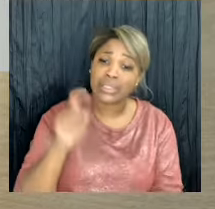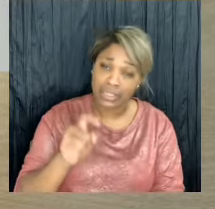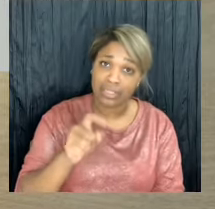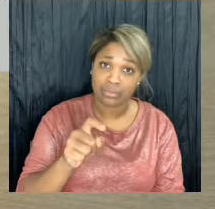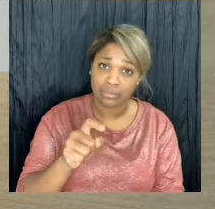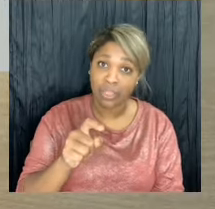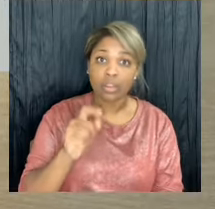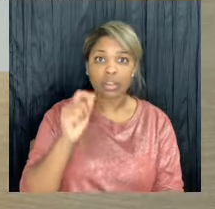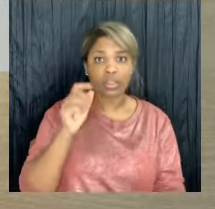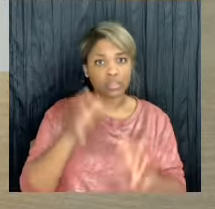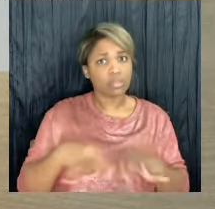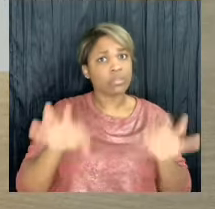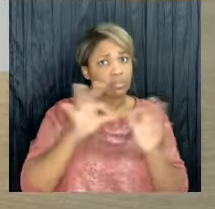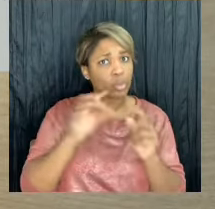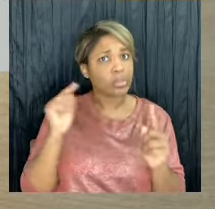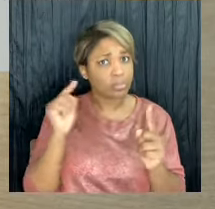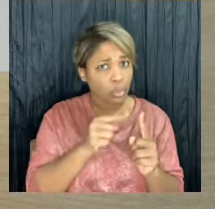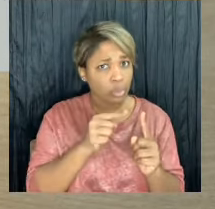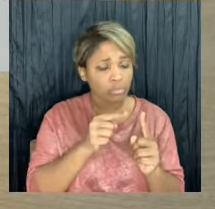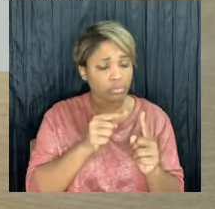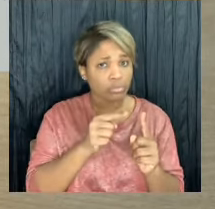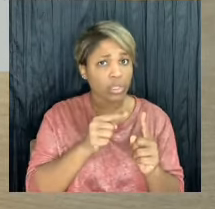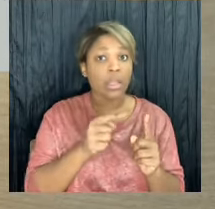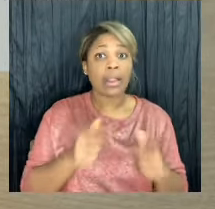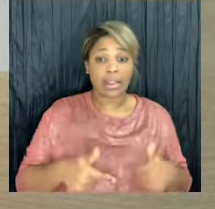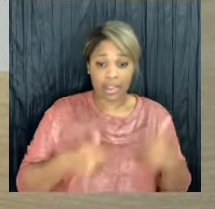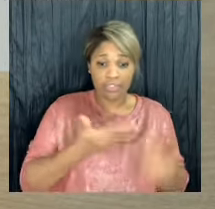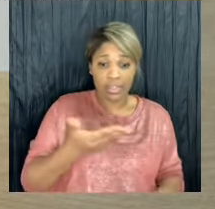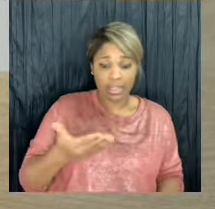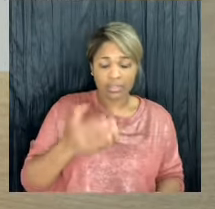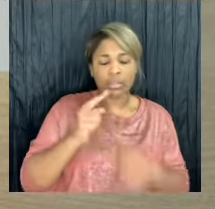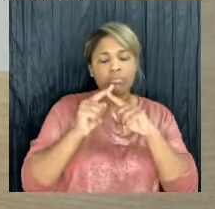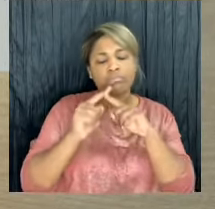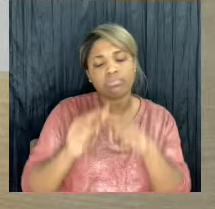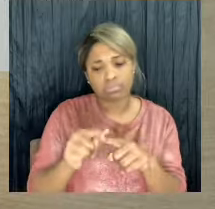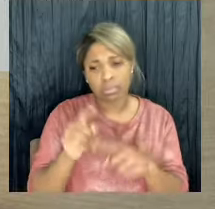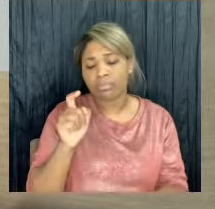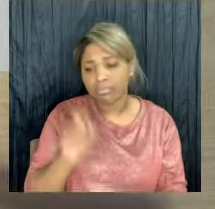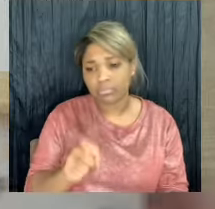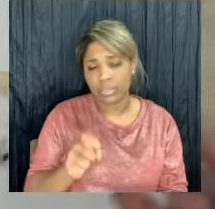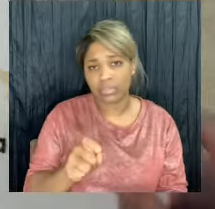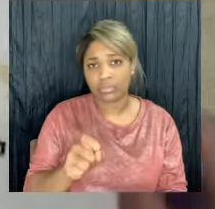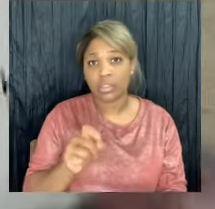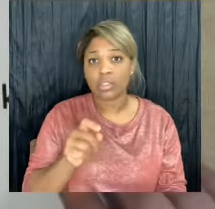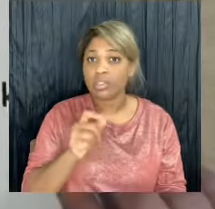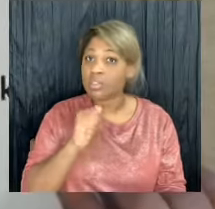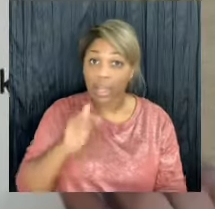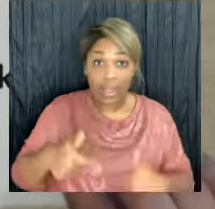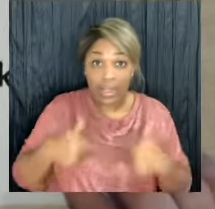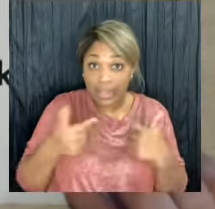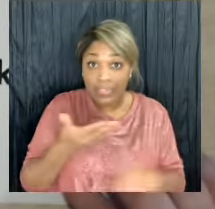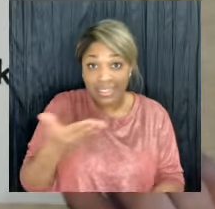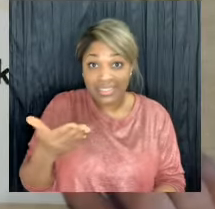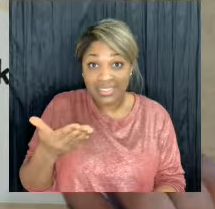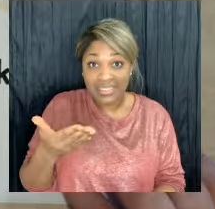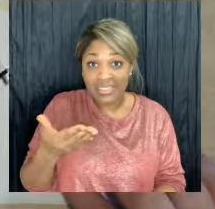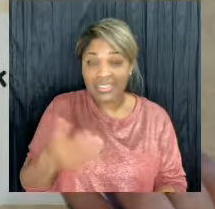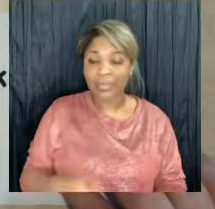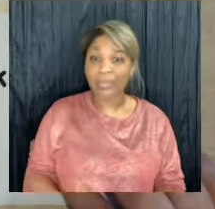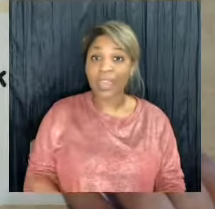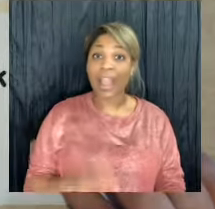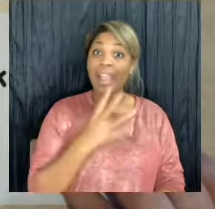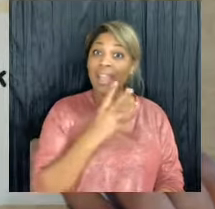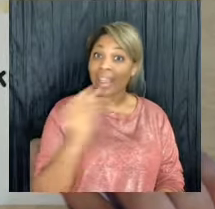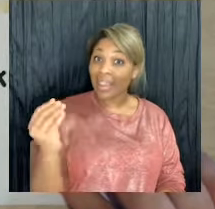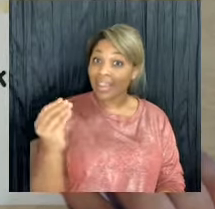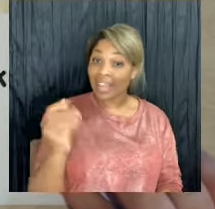is an important point, that living things depend on non-living things. And living